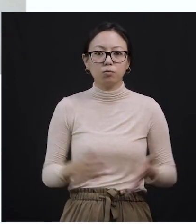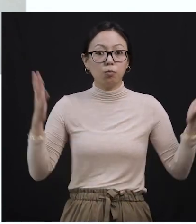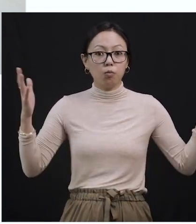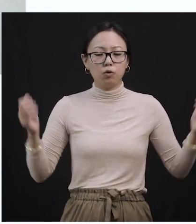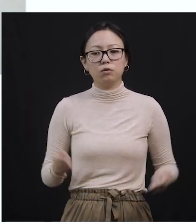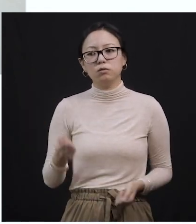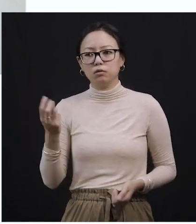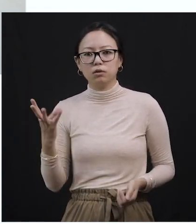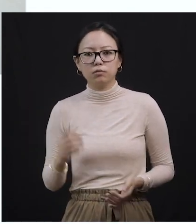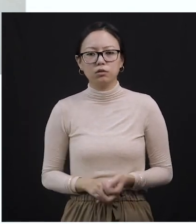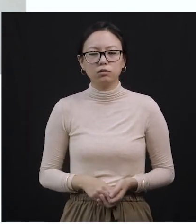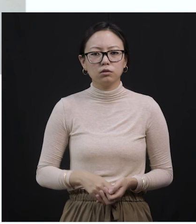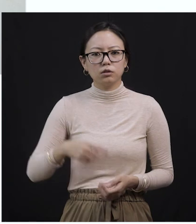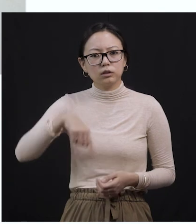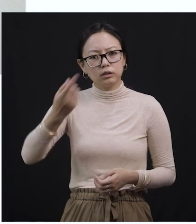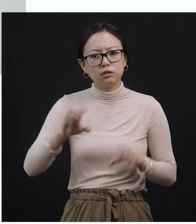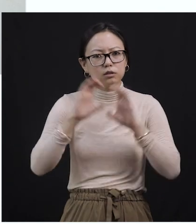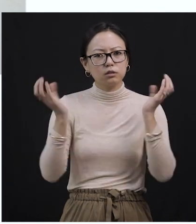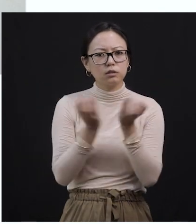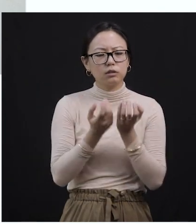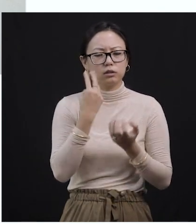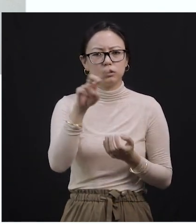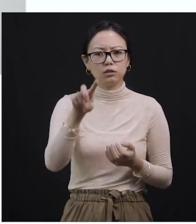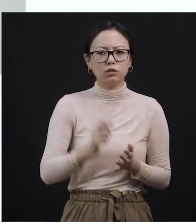very soon again with a new chapter and another